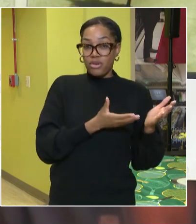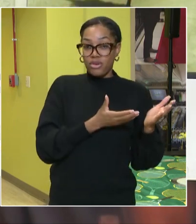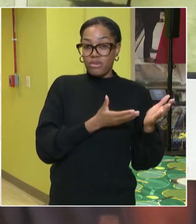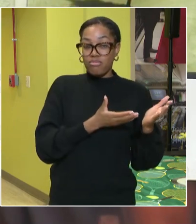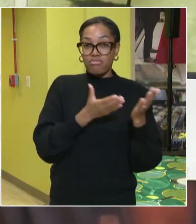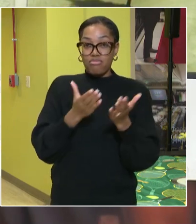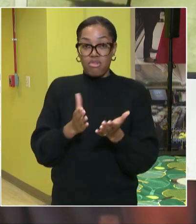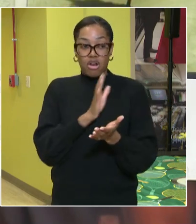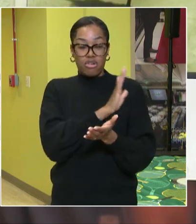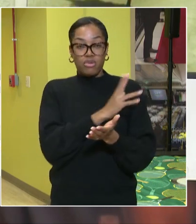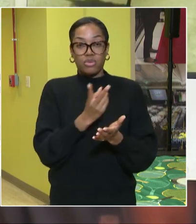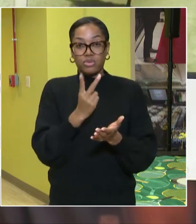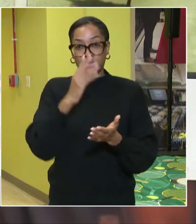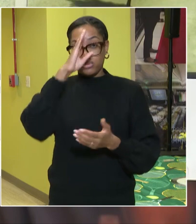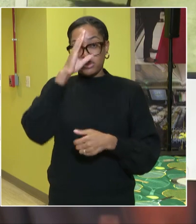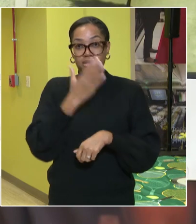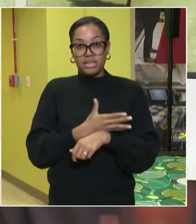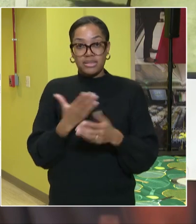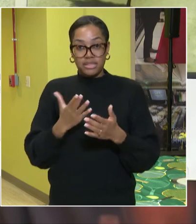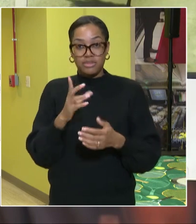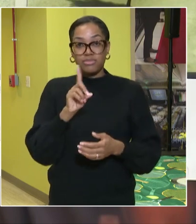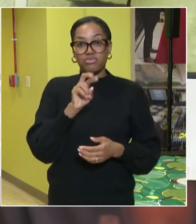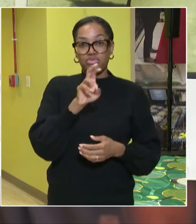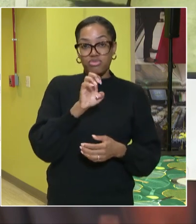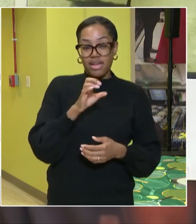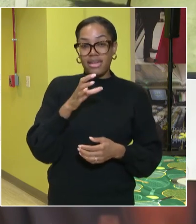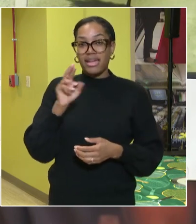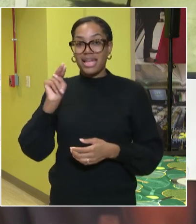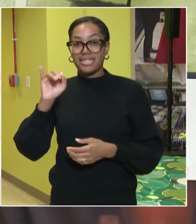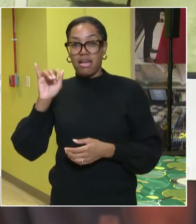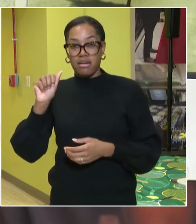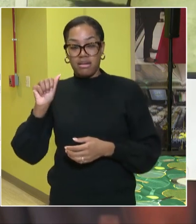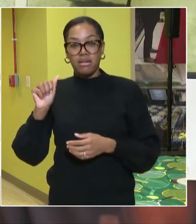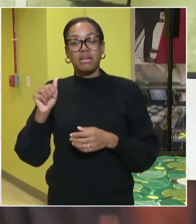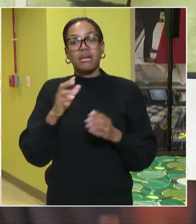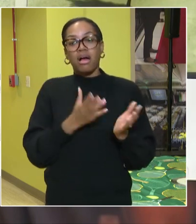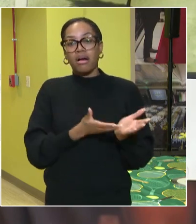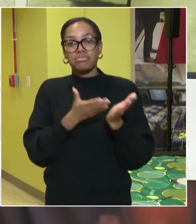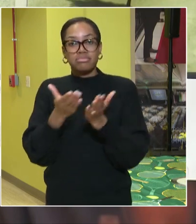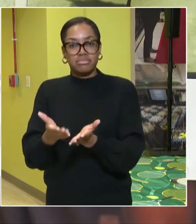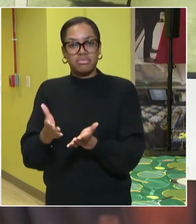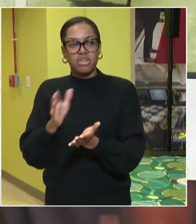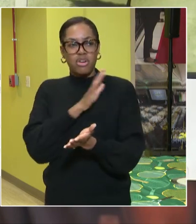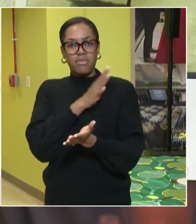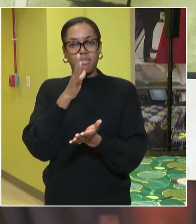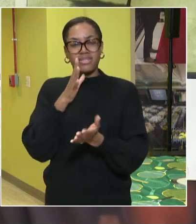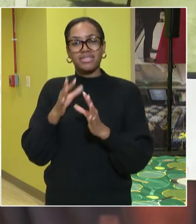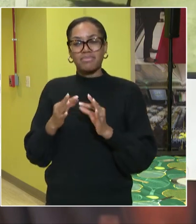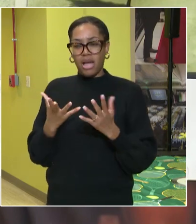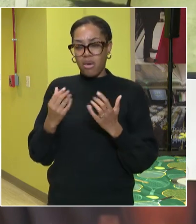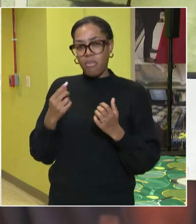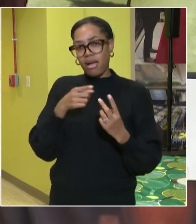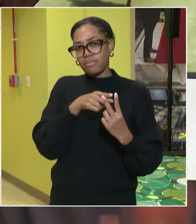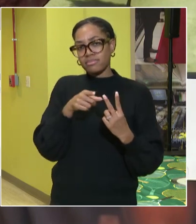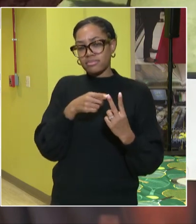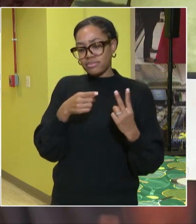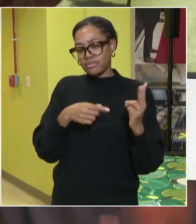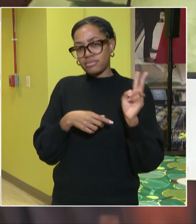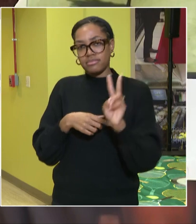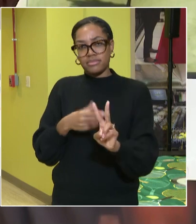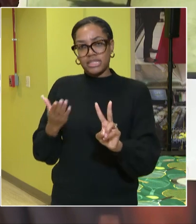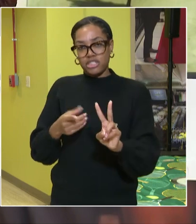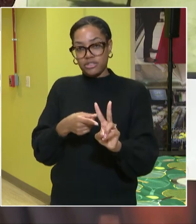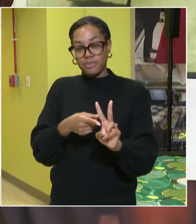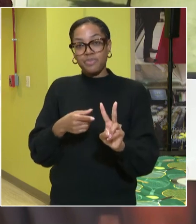two sons here, Dre and Nye. And she said, I want them to be here. And at some point down through the years,